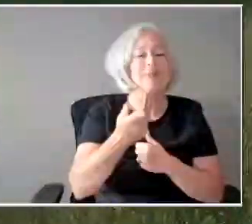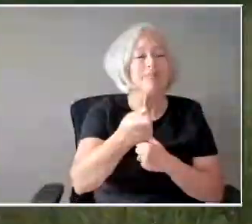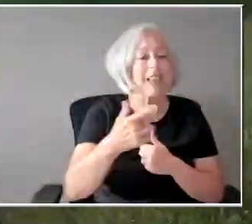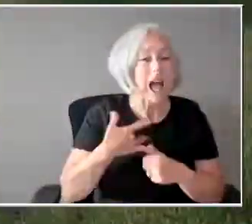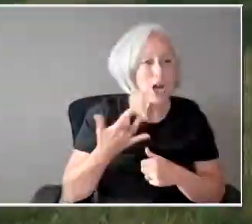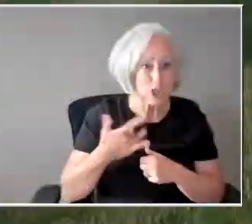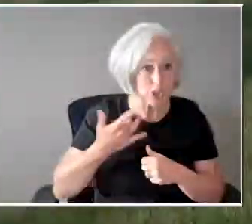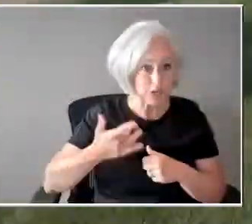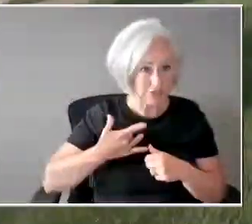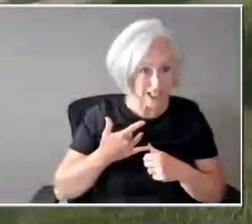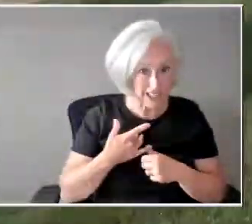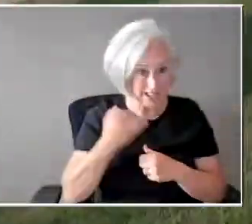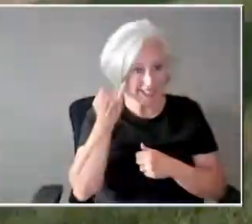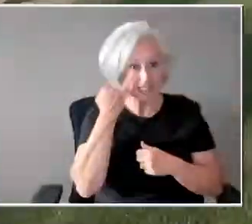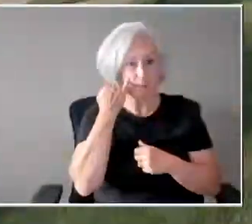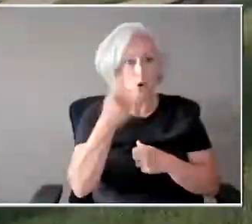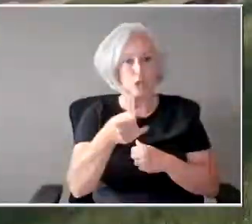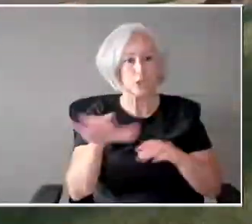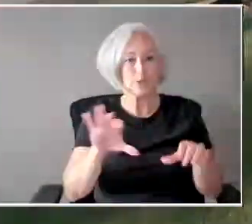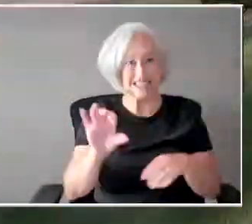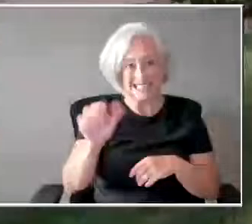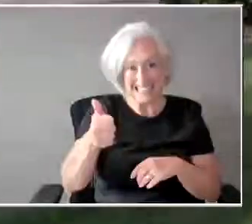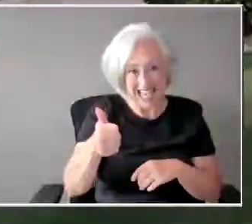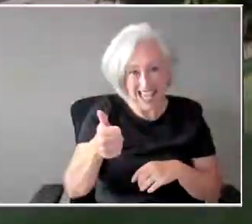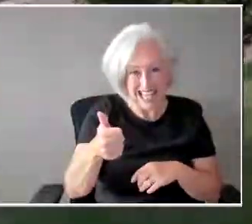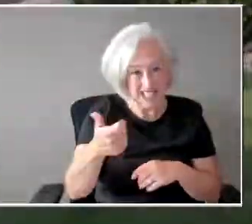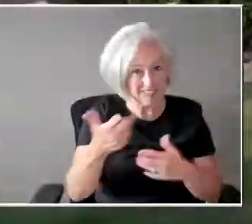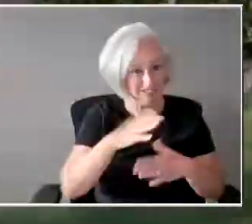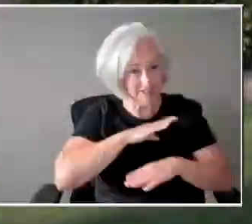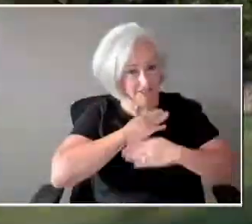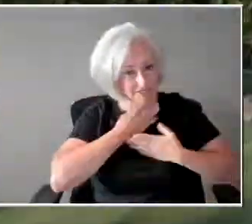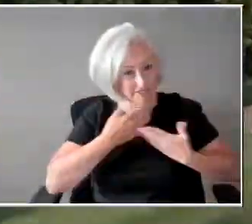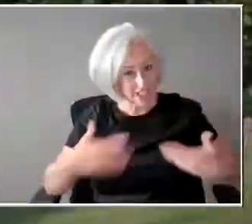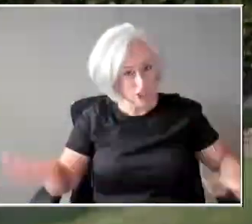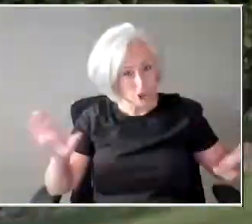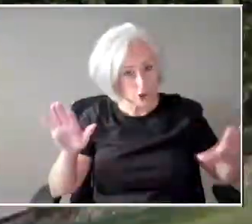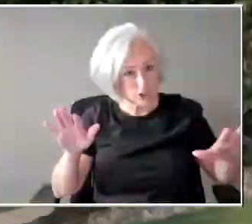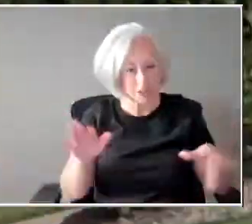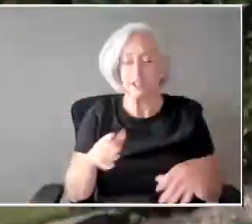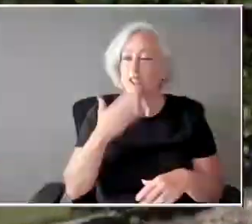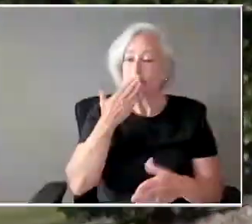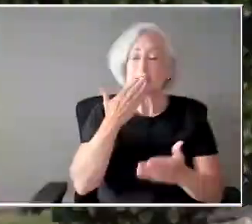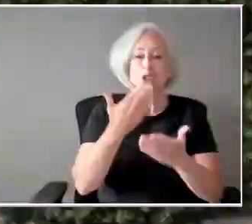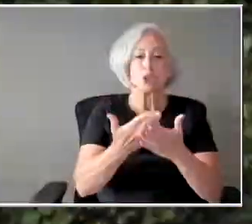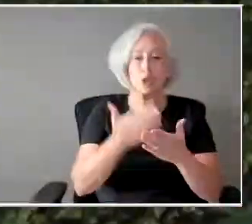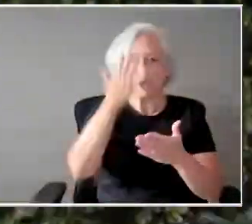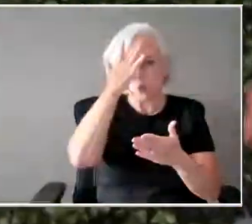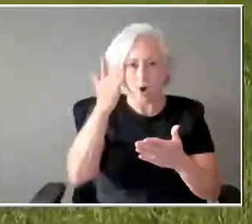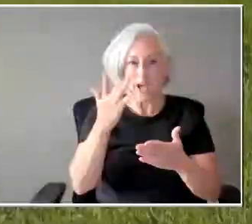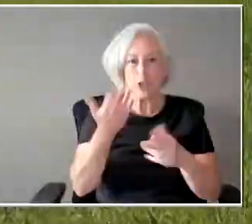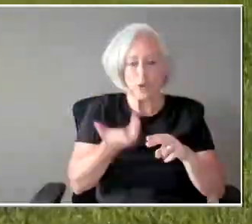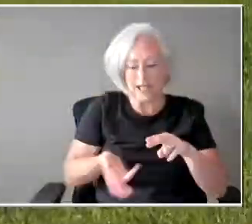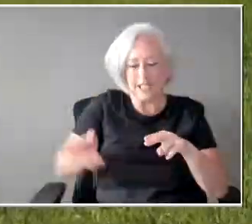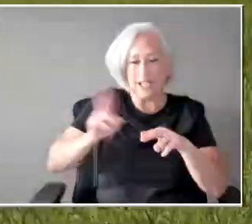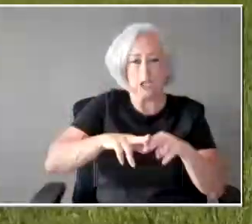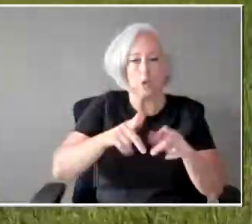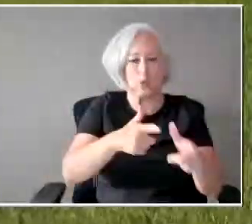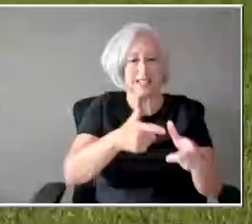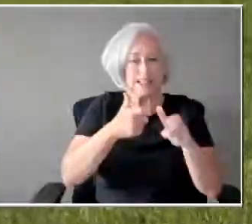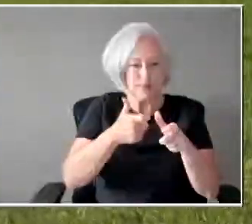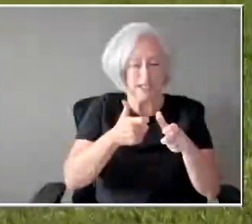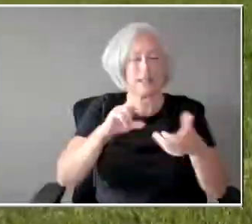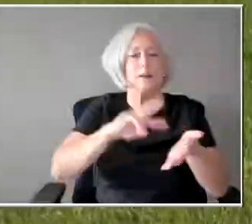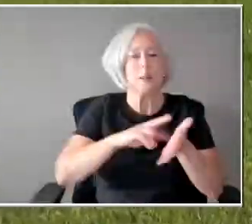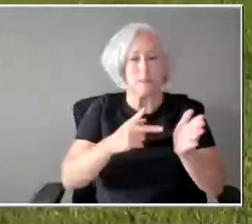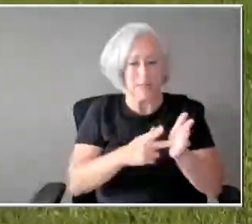like if you did 10 of those, you're done? Yeah, it's good as you can increase your speed. You're definitely working more